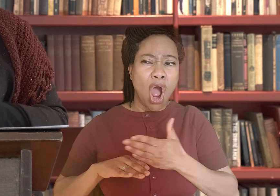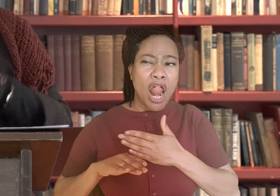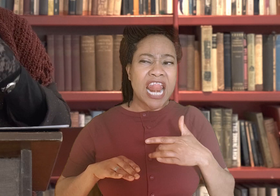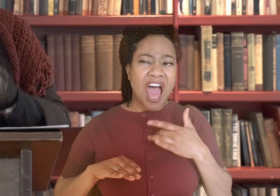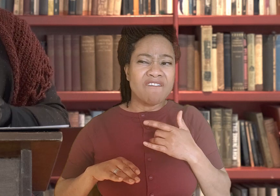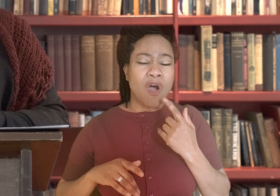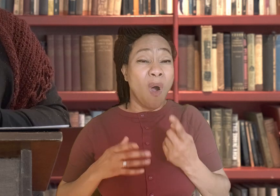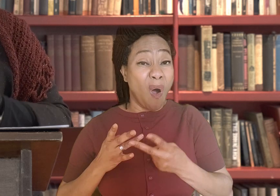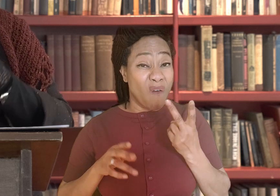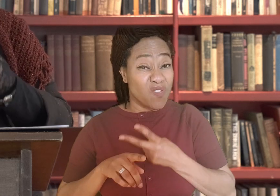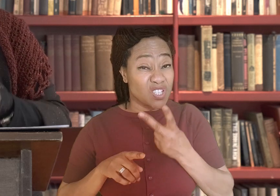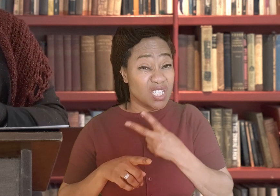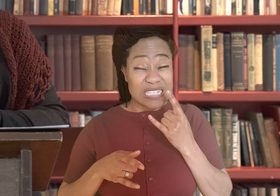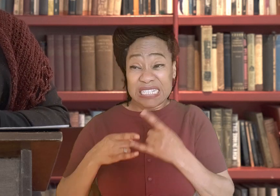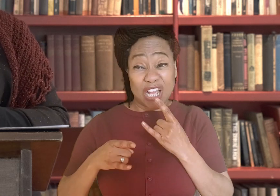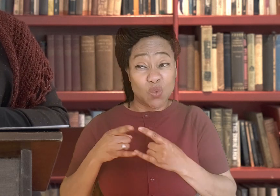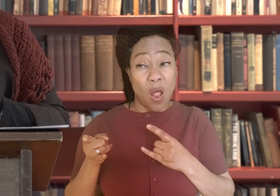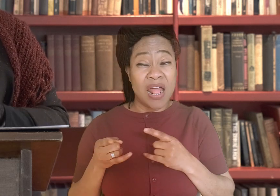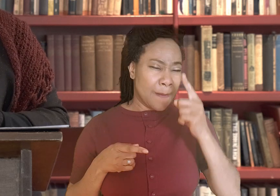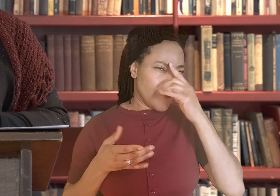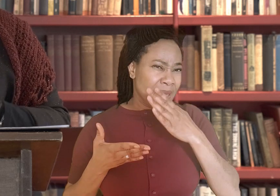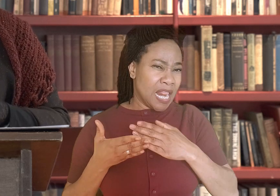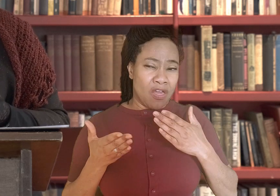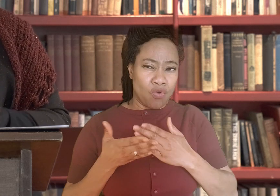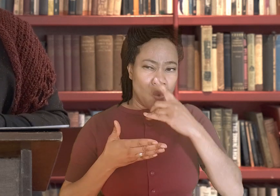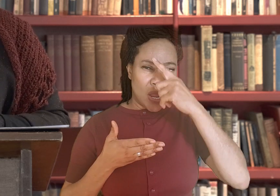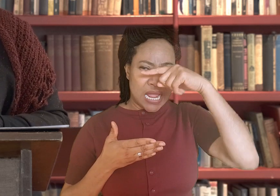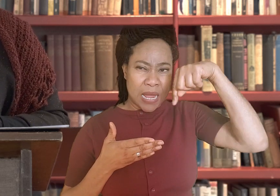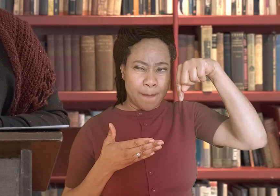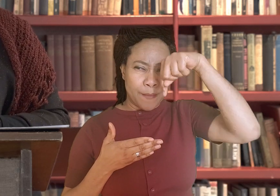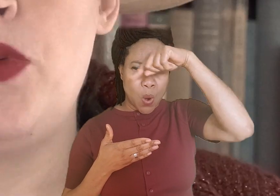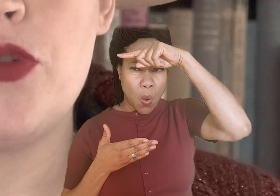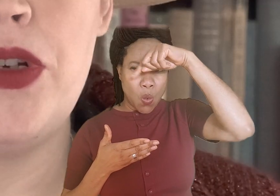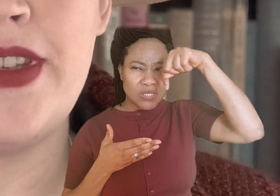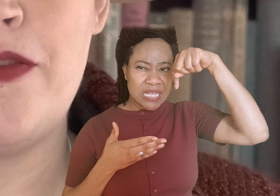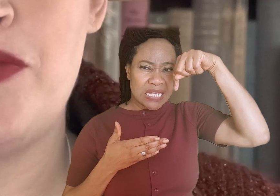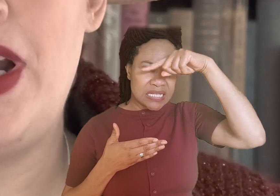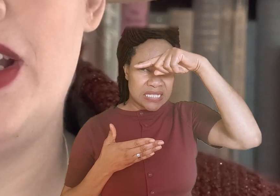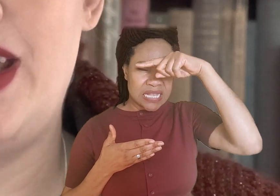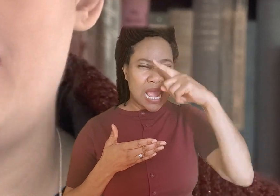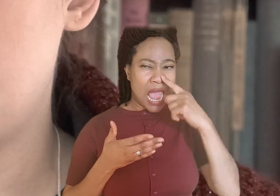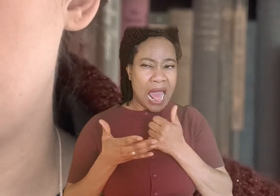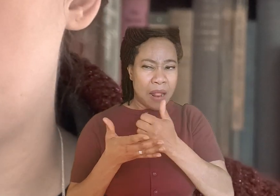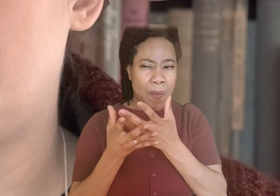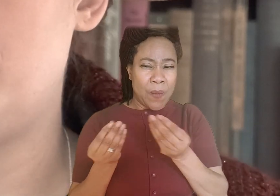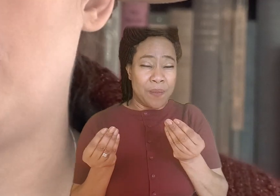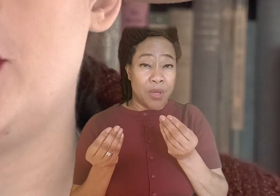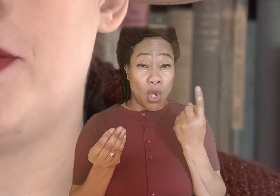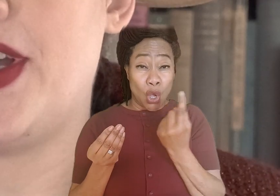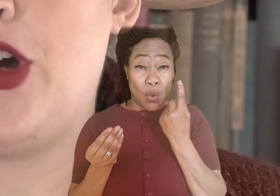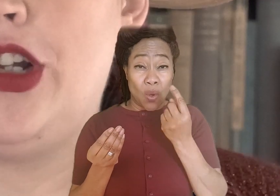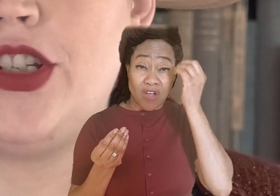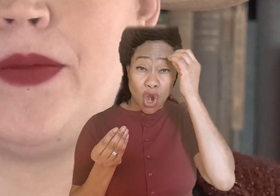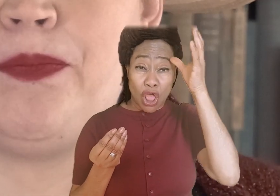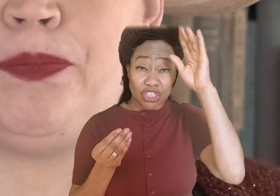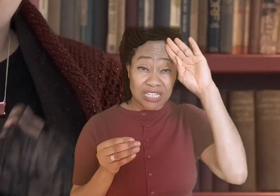lives. He believed that under hypnosis what was done could be undone, which will sound familiar to any of you with a little knowledge